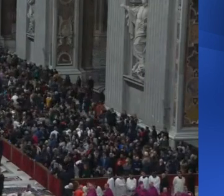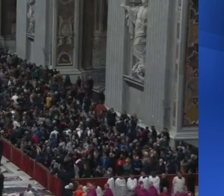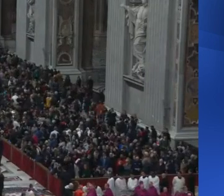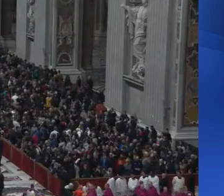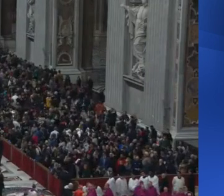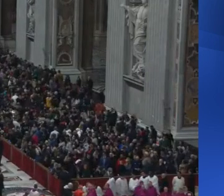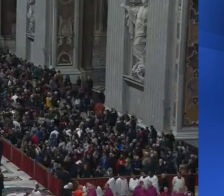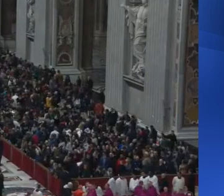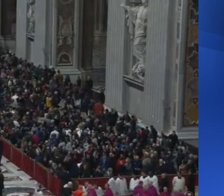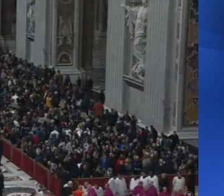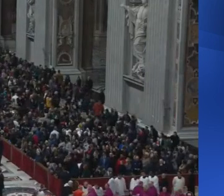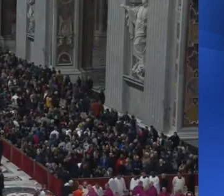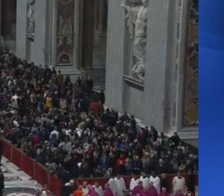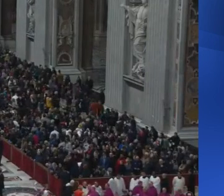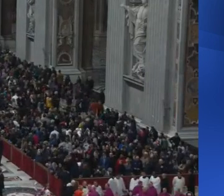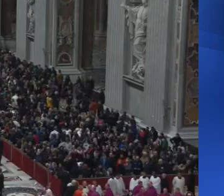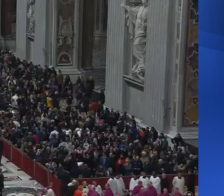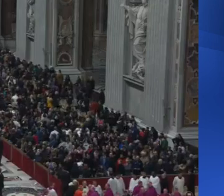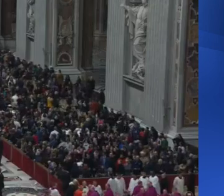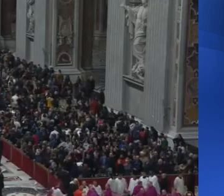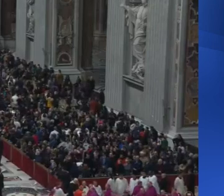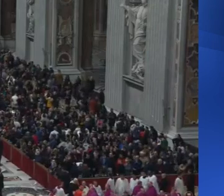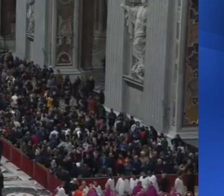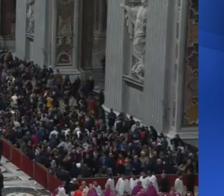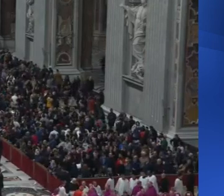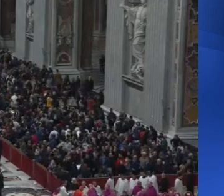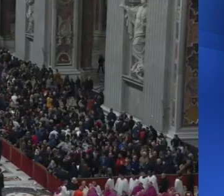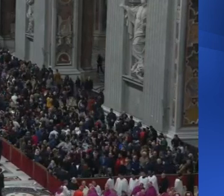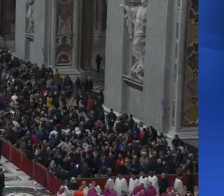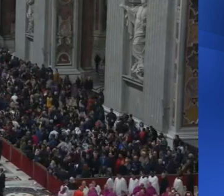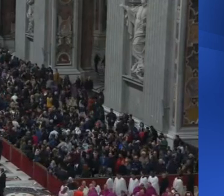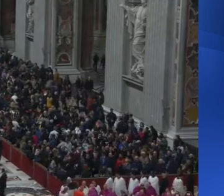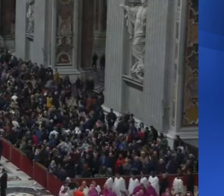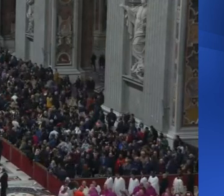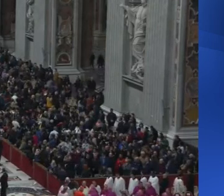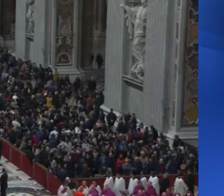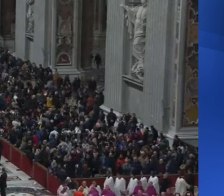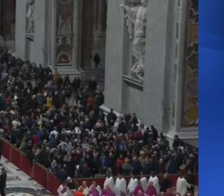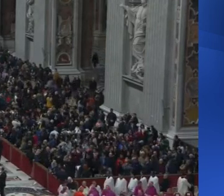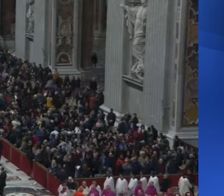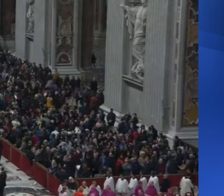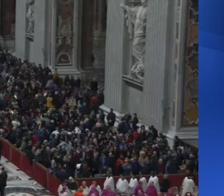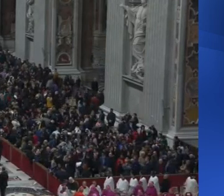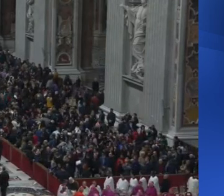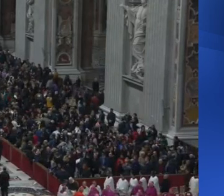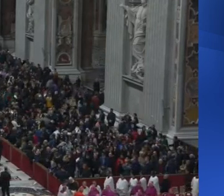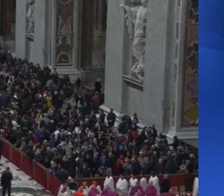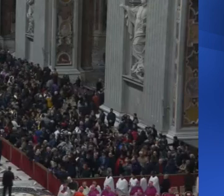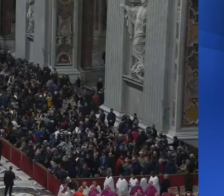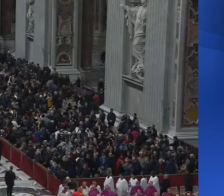Father, Holy Father is now going to be visiting the crib,